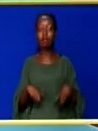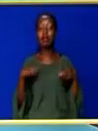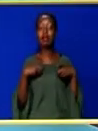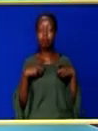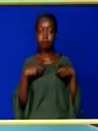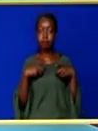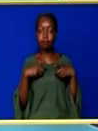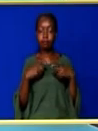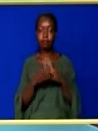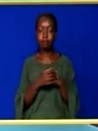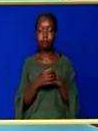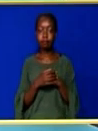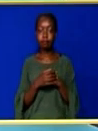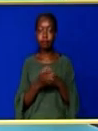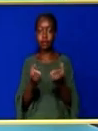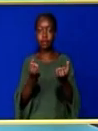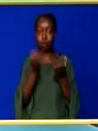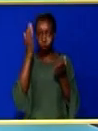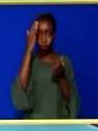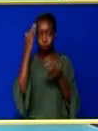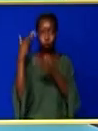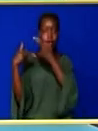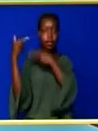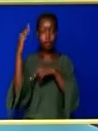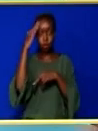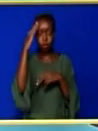to equip yourself with some good history knowledge. This is very